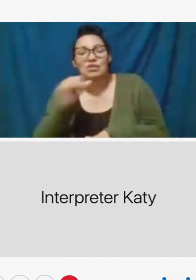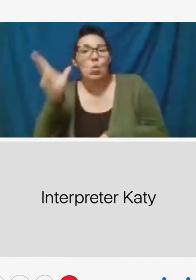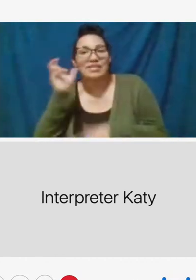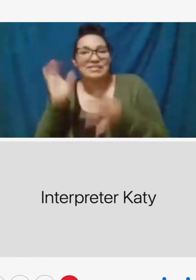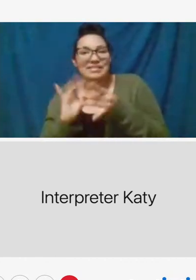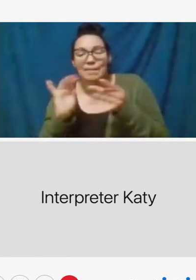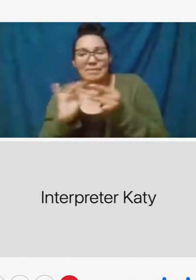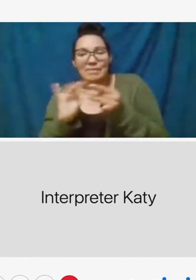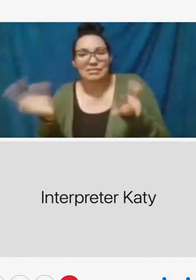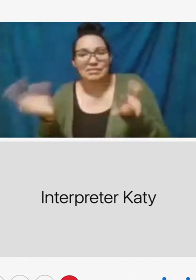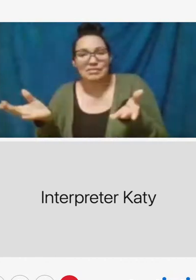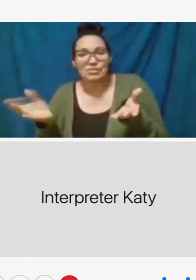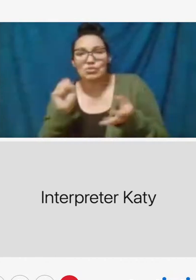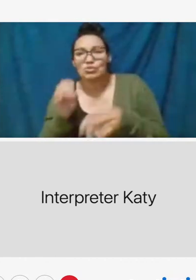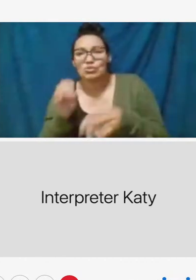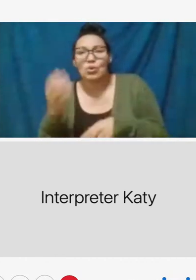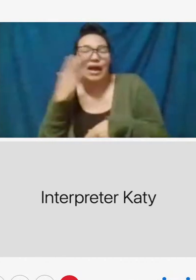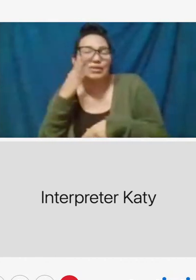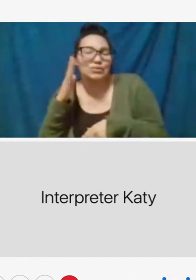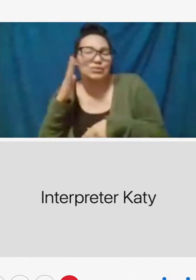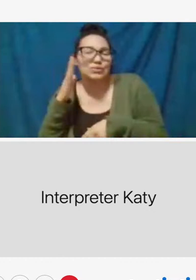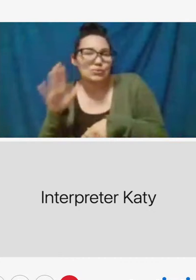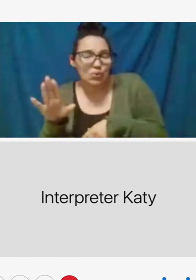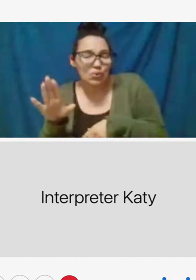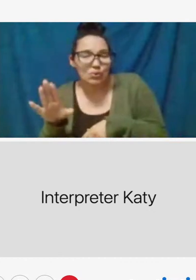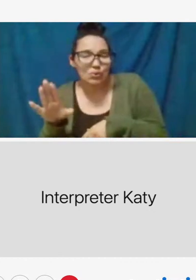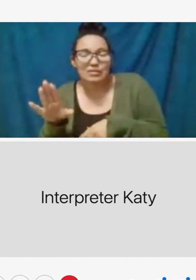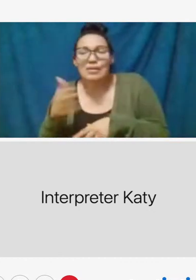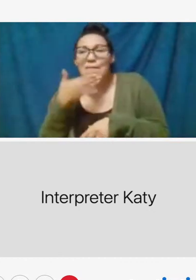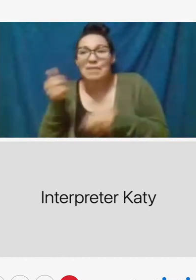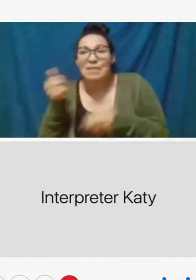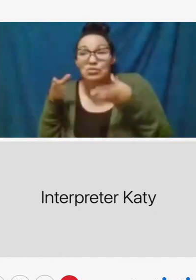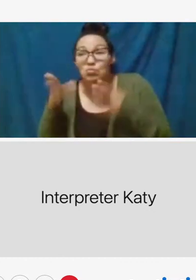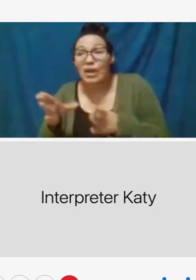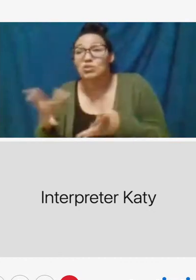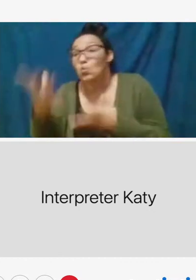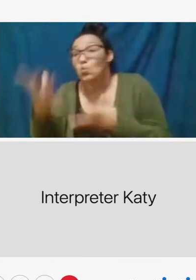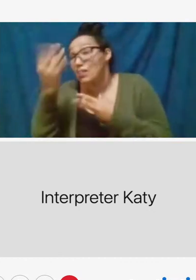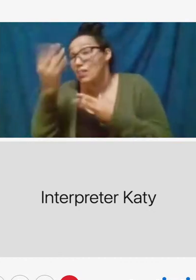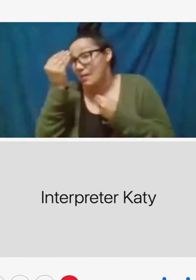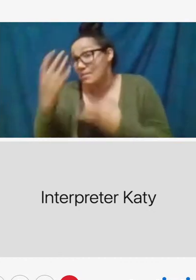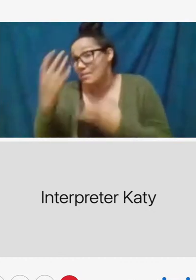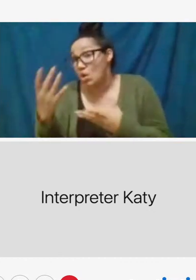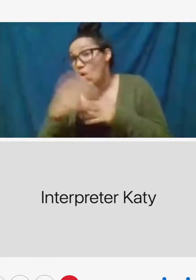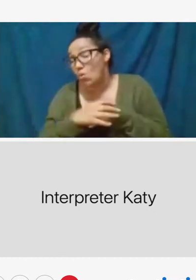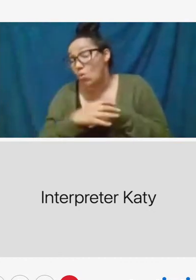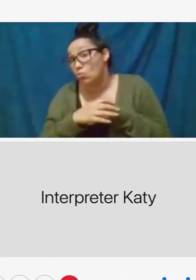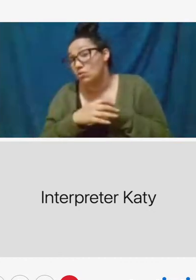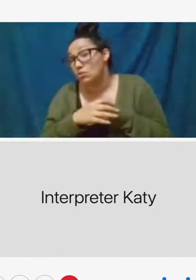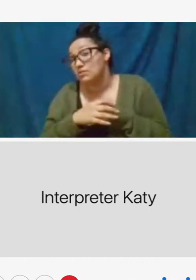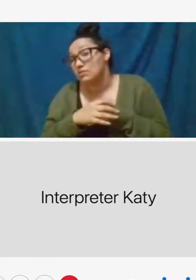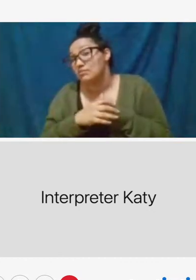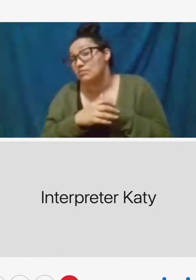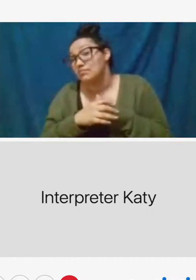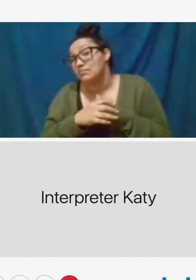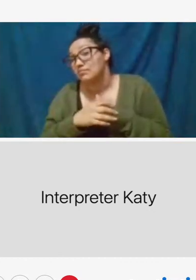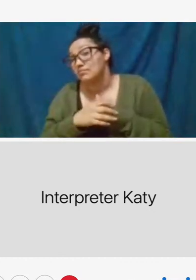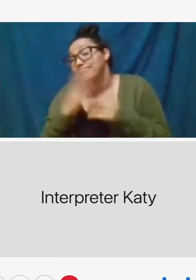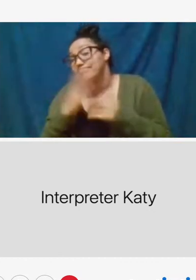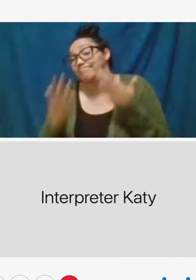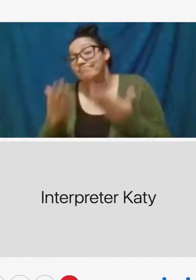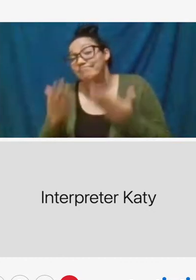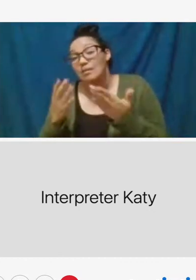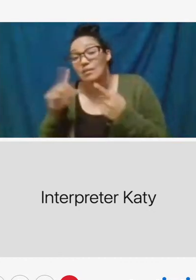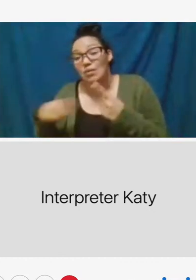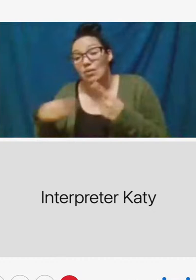know what the best way to let them know um maybe when we're going to have these virtual meeting